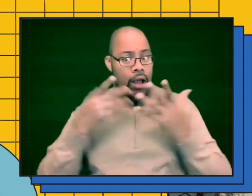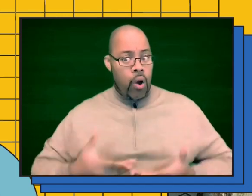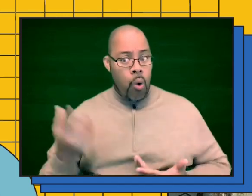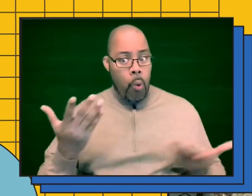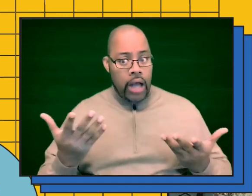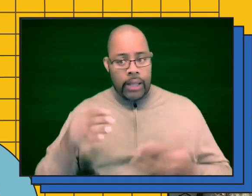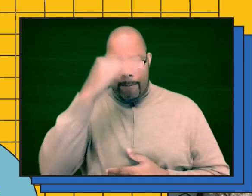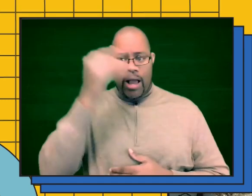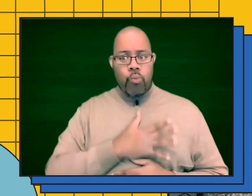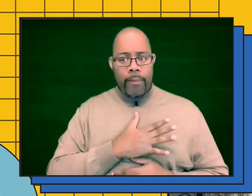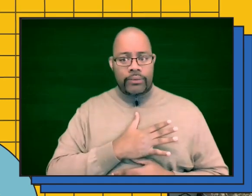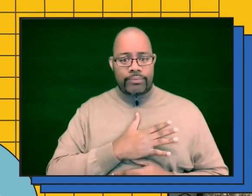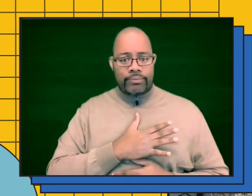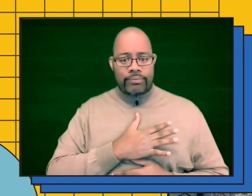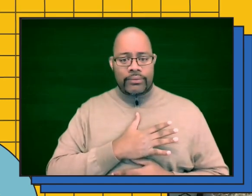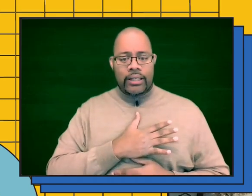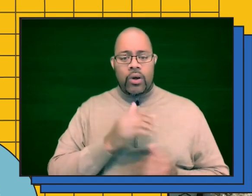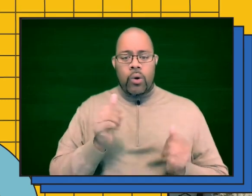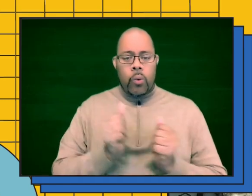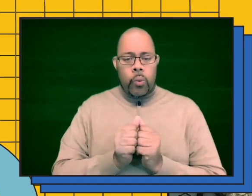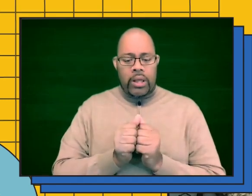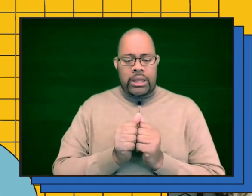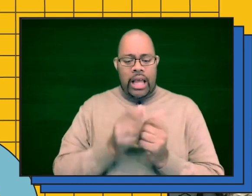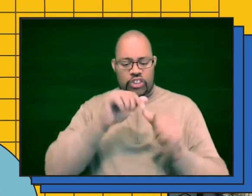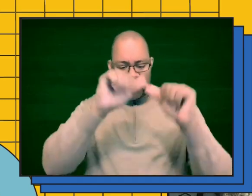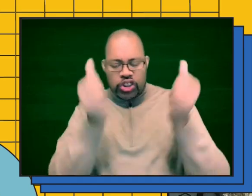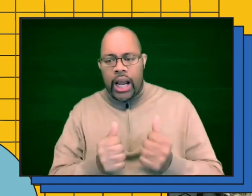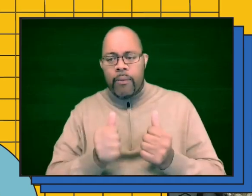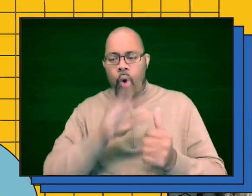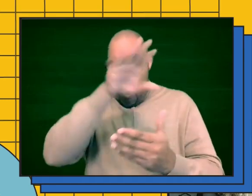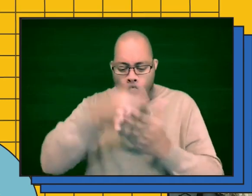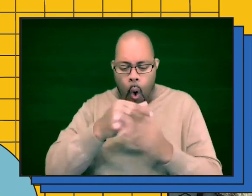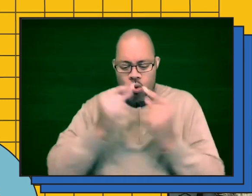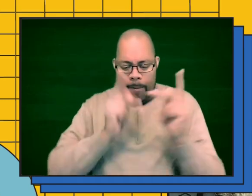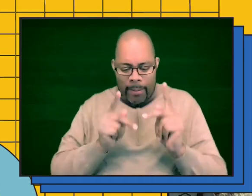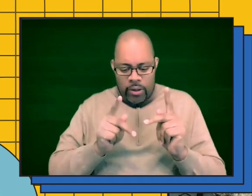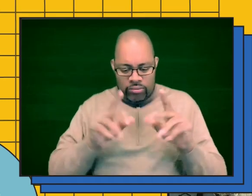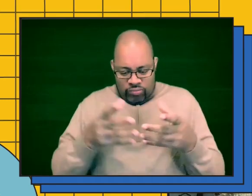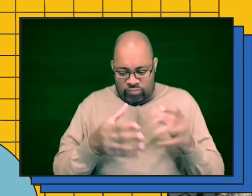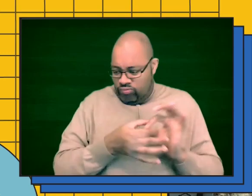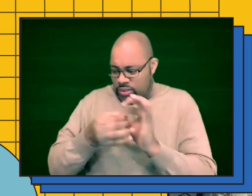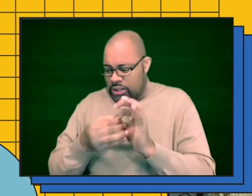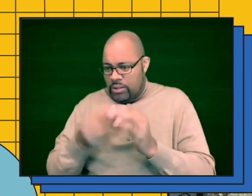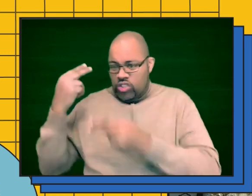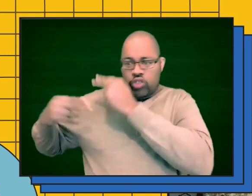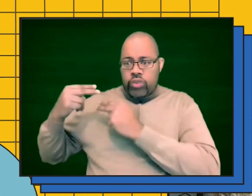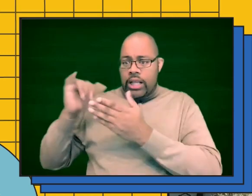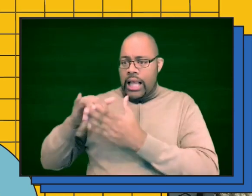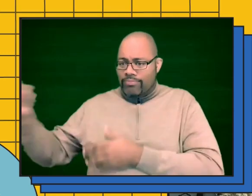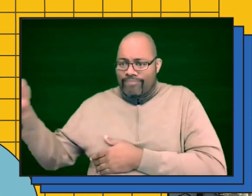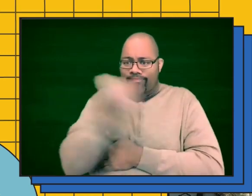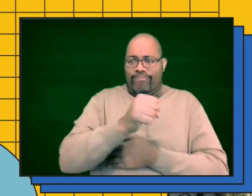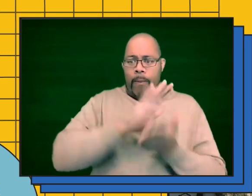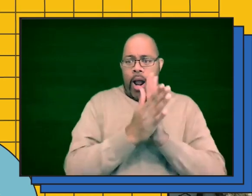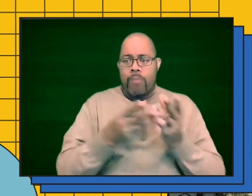I identify as a Black woman ascending with and shaped by a whole group of people who were transubstantiated